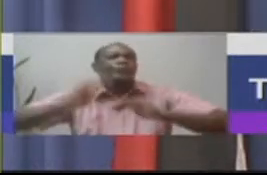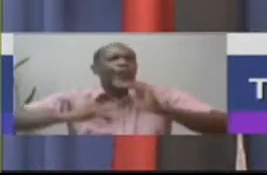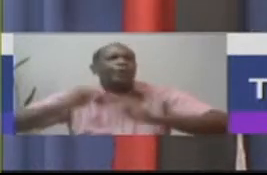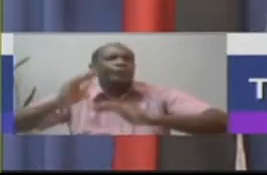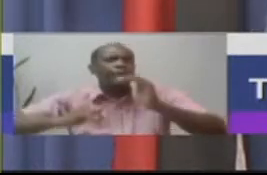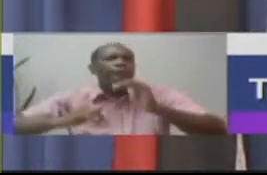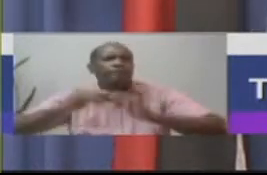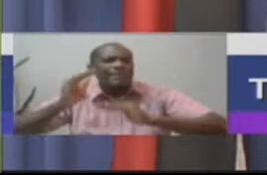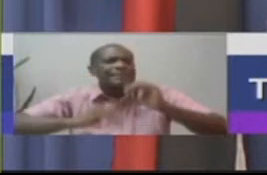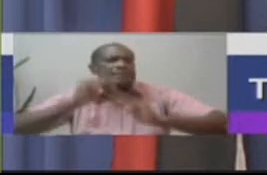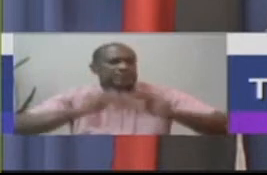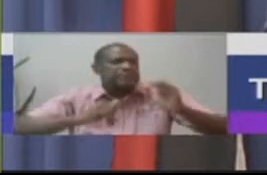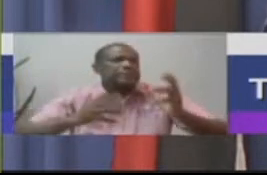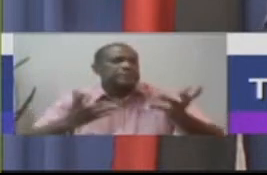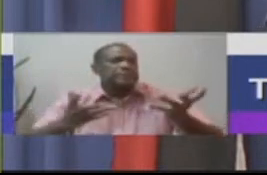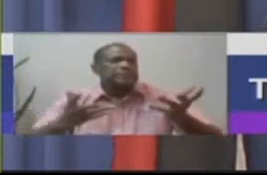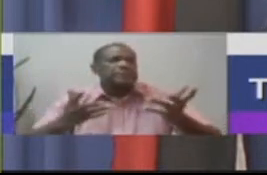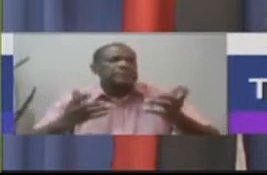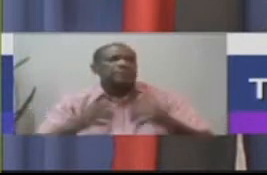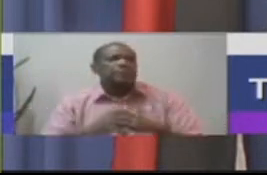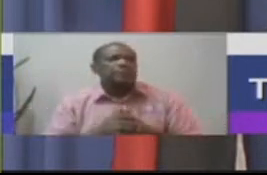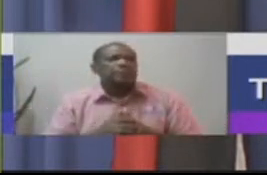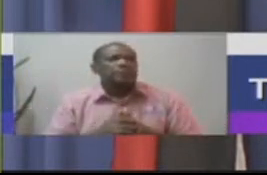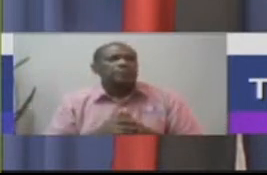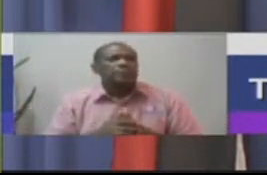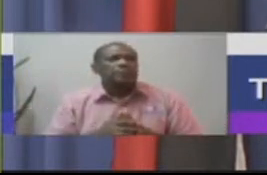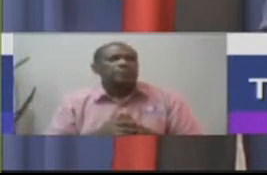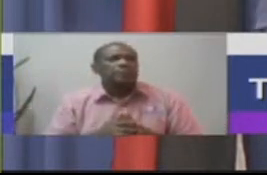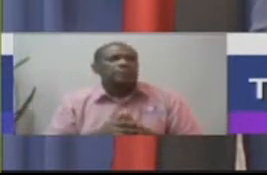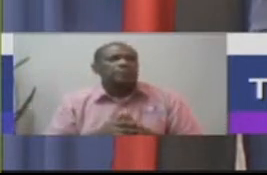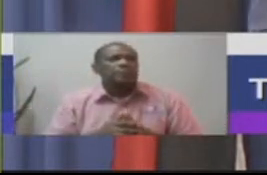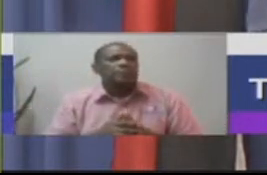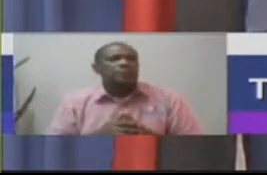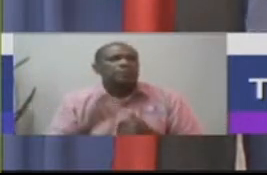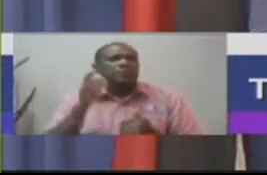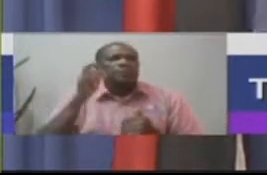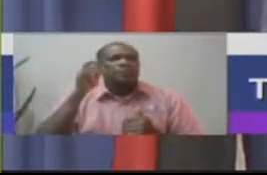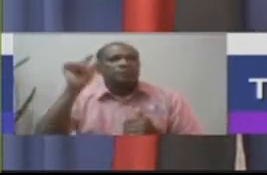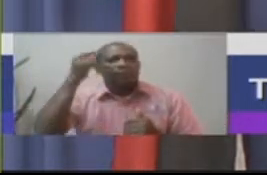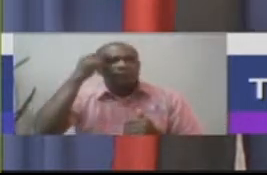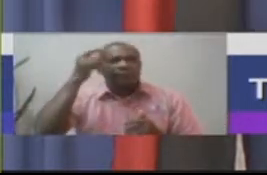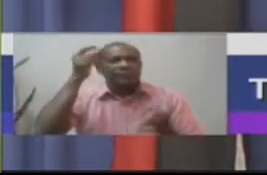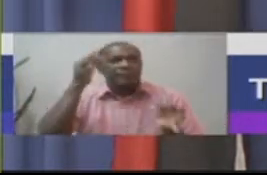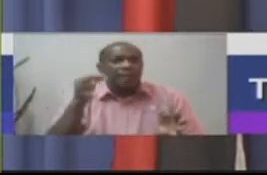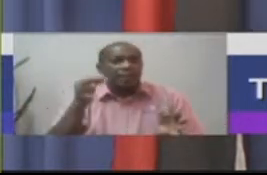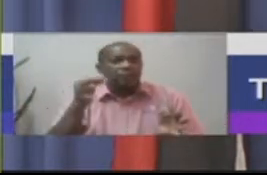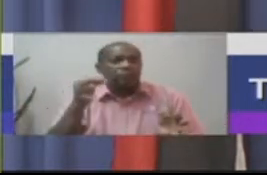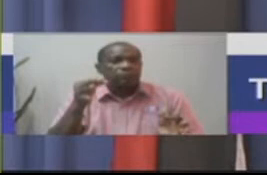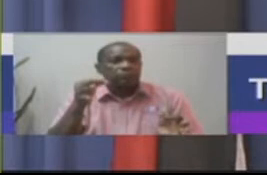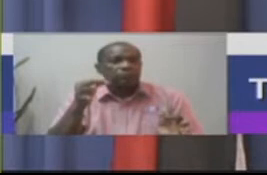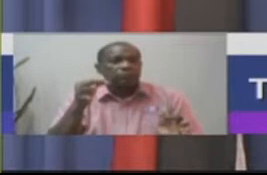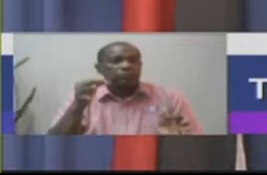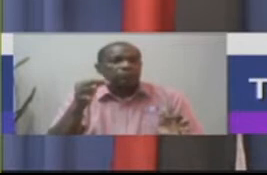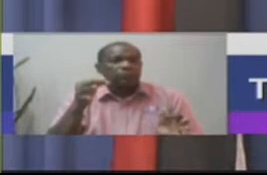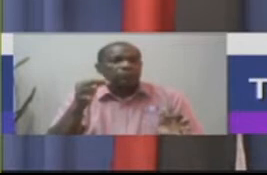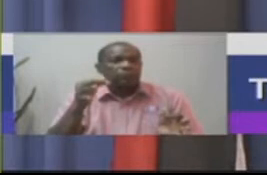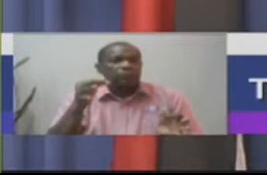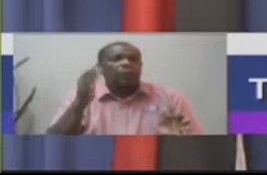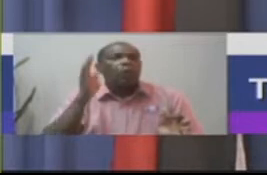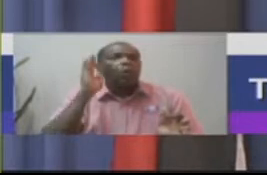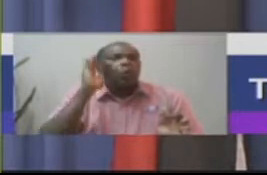the possibilities, the government has decided that we will take the chance